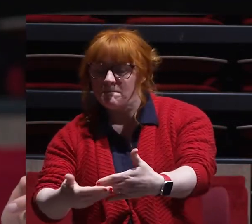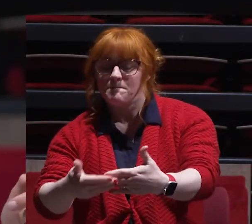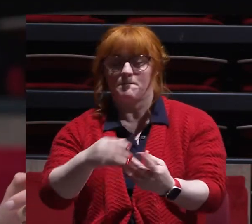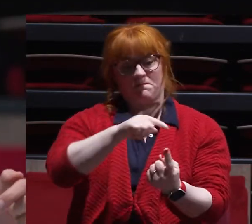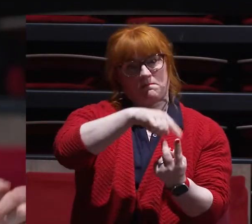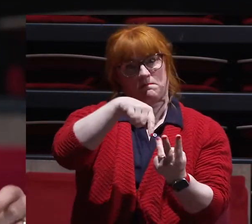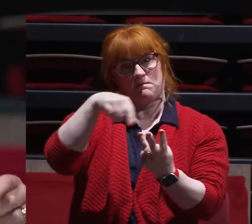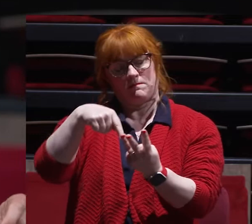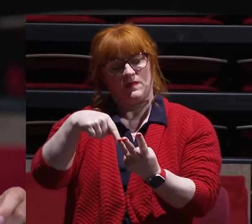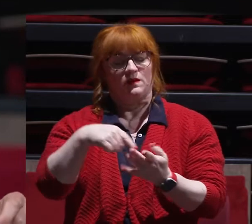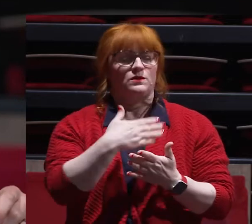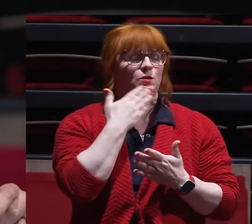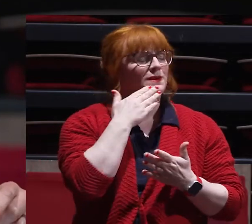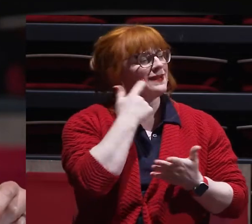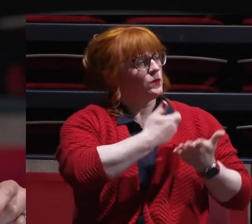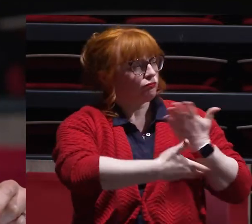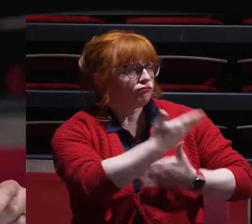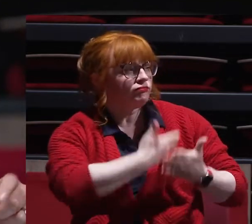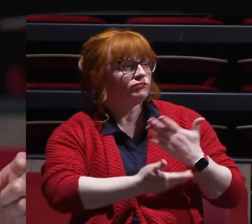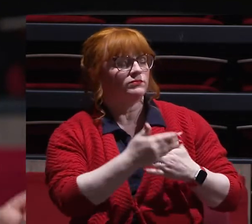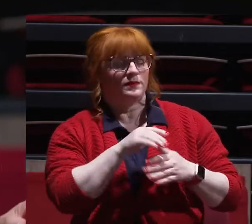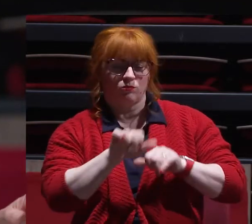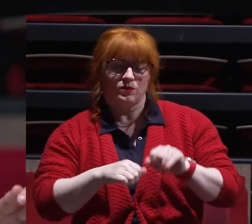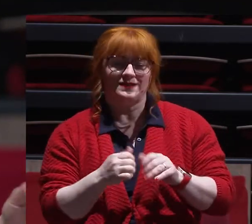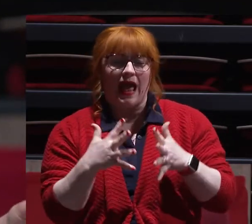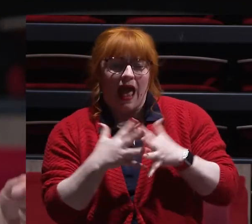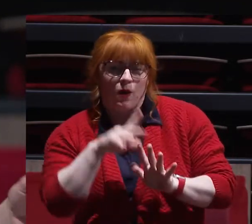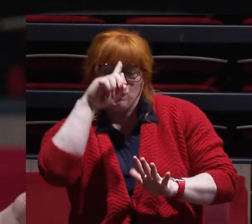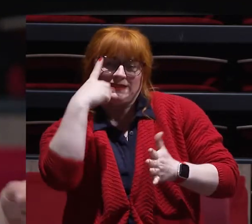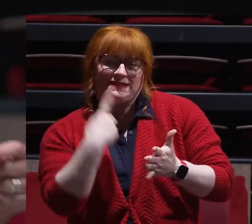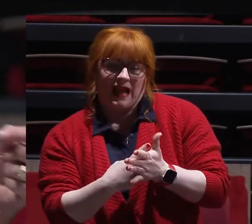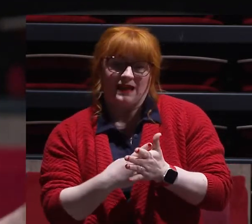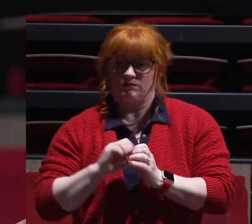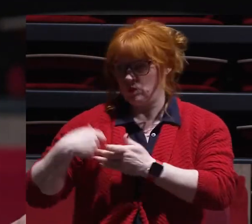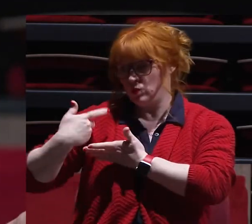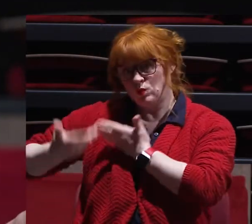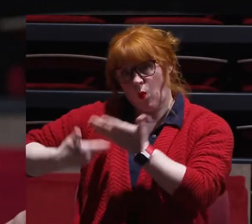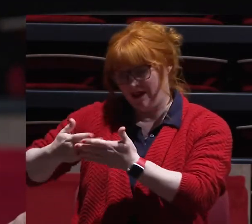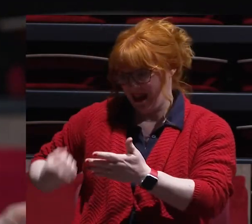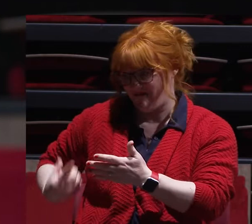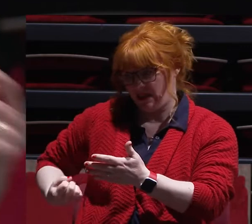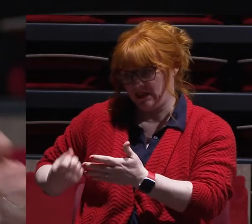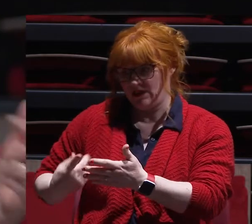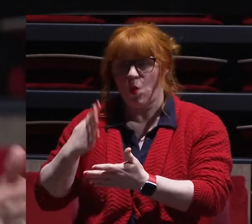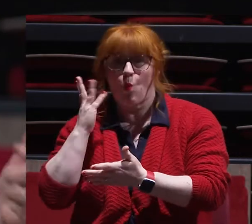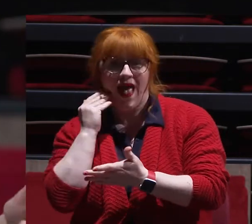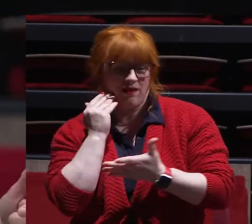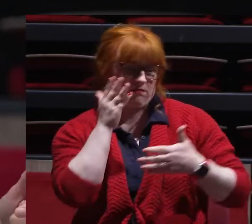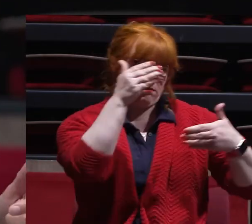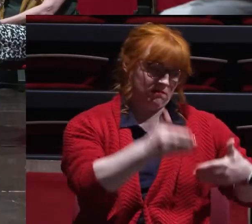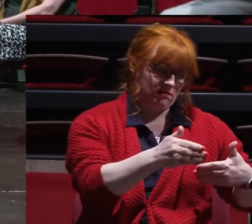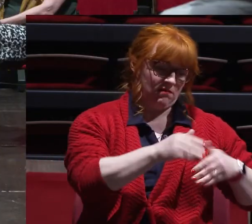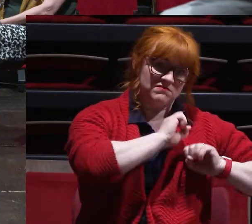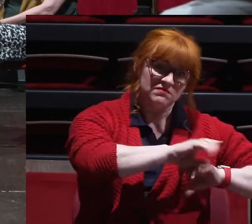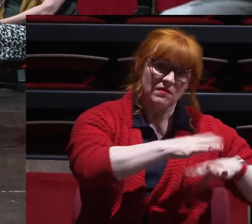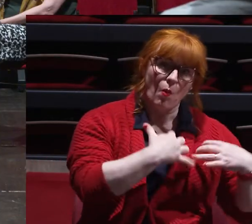So can you talk a little bit about the process of how you decide when the events of the story you want